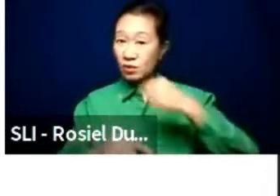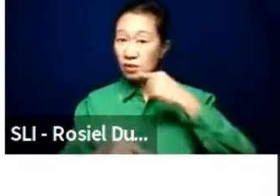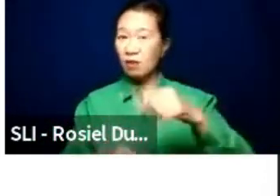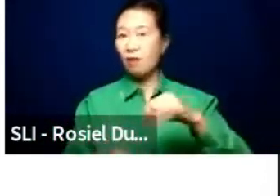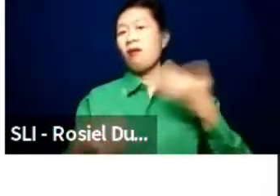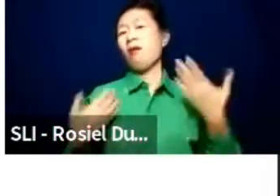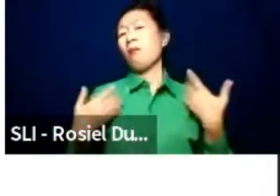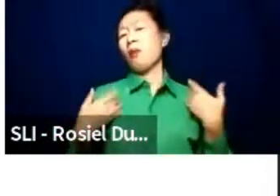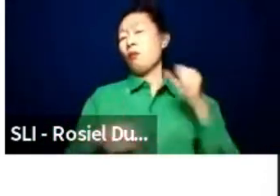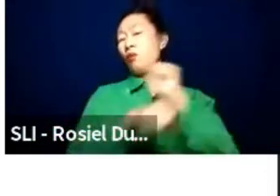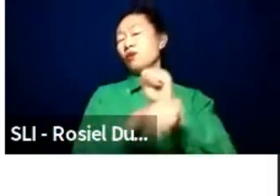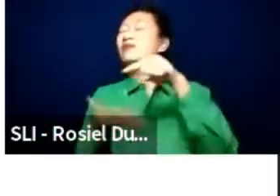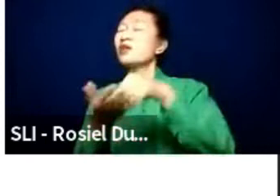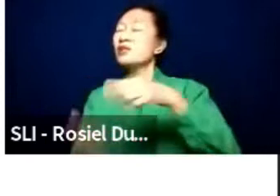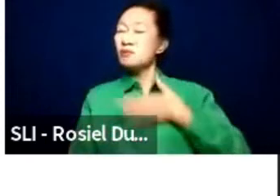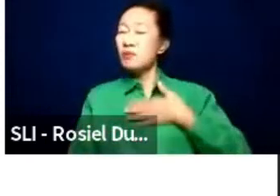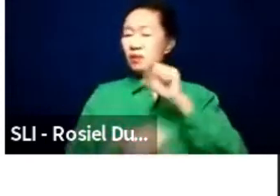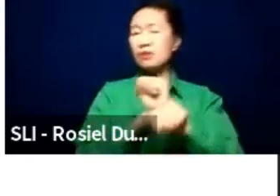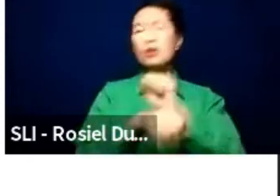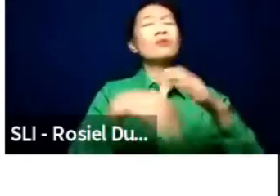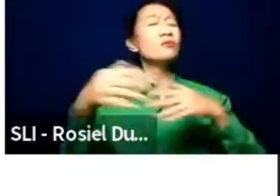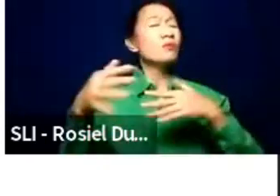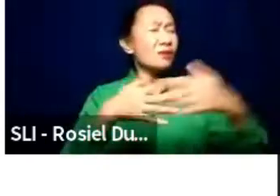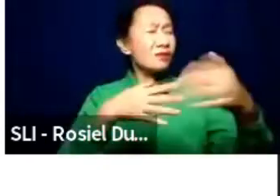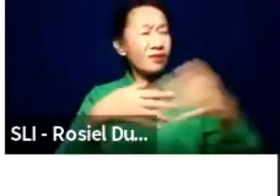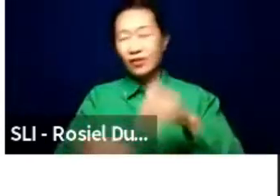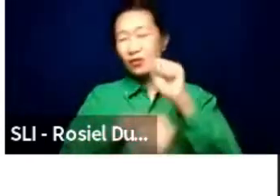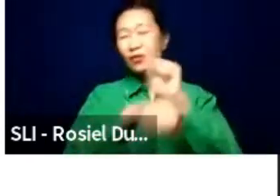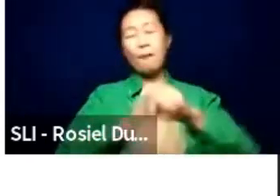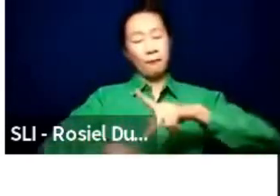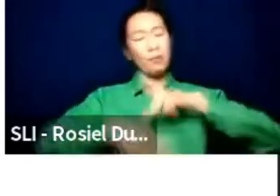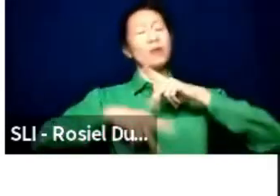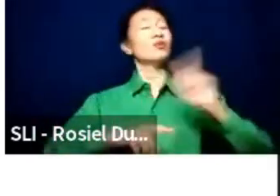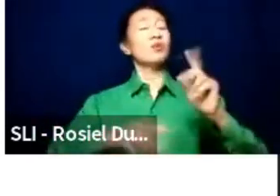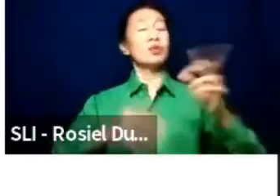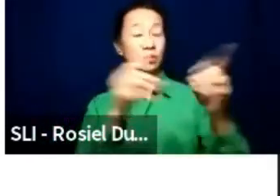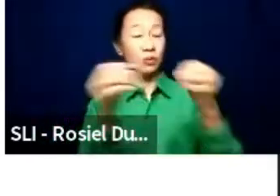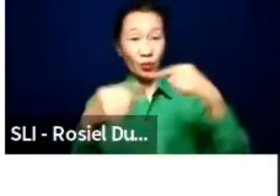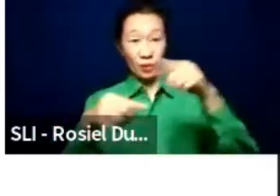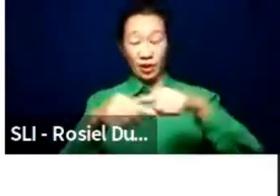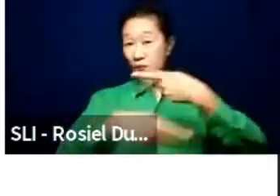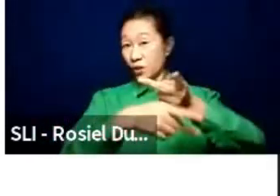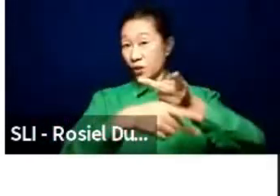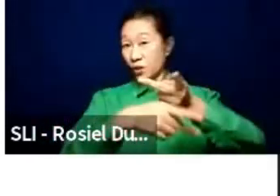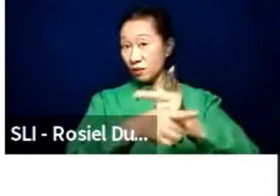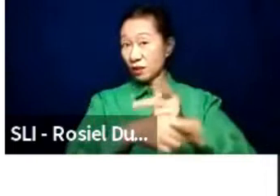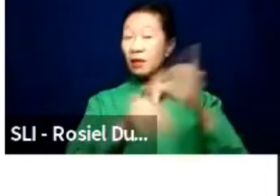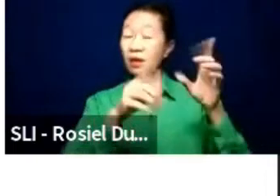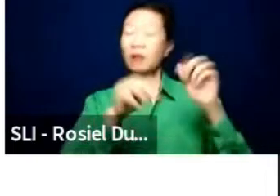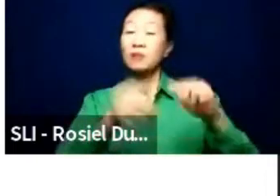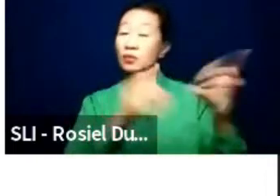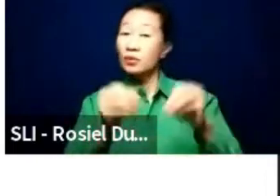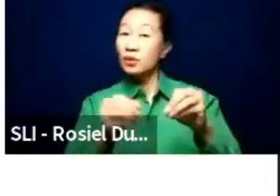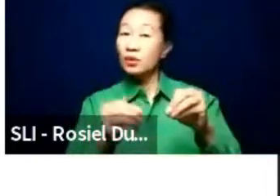job, this is my job, regardless of what job it is. When they are proud of what they do, when they are productive, then they can